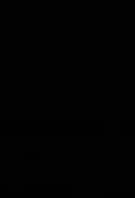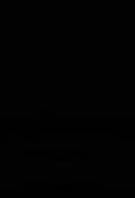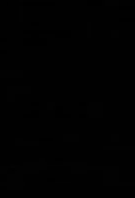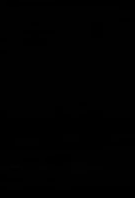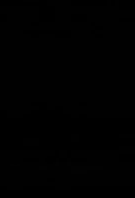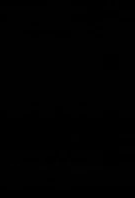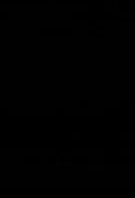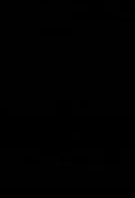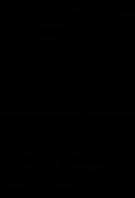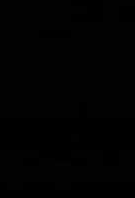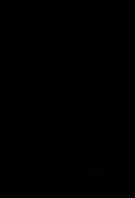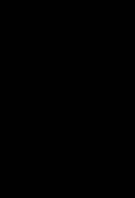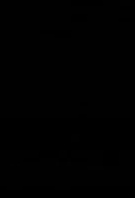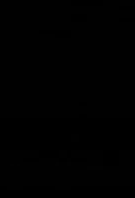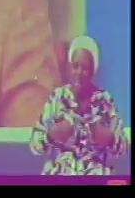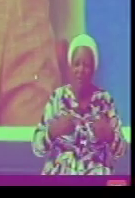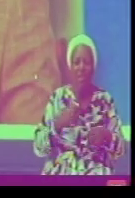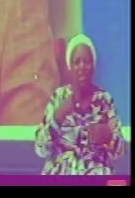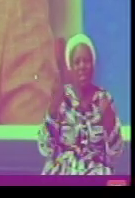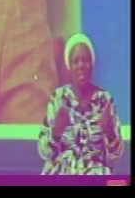lived.